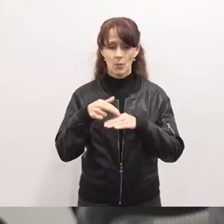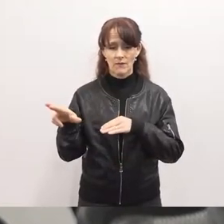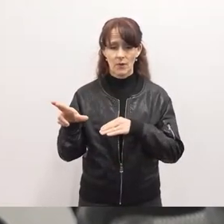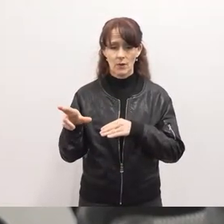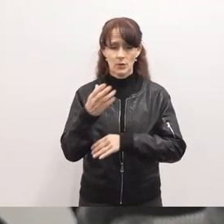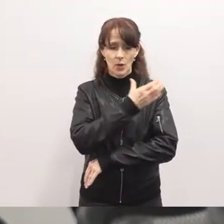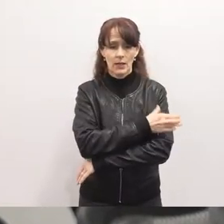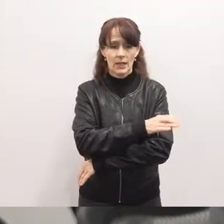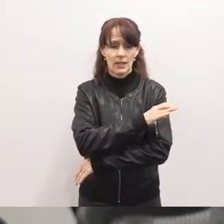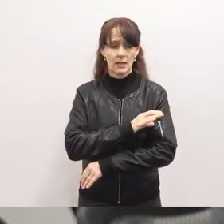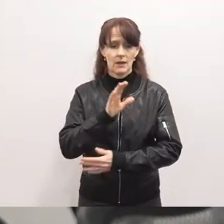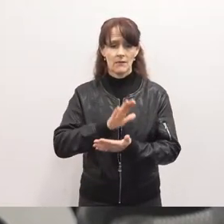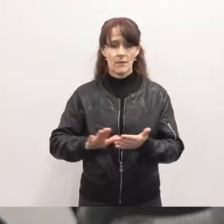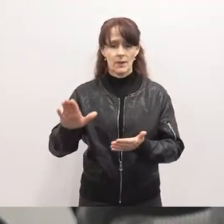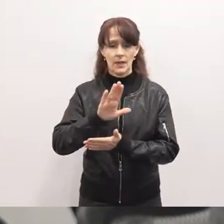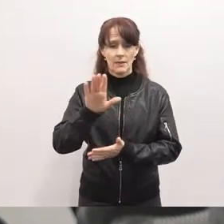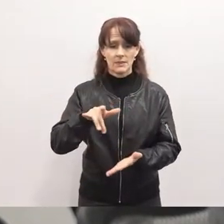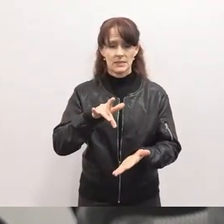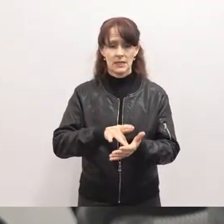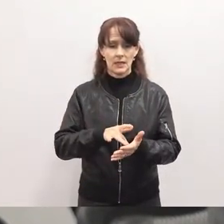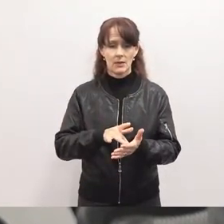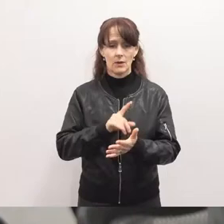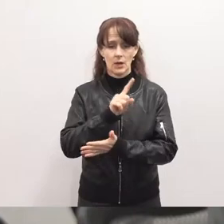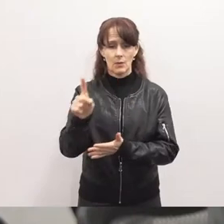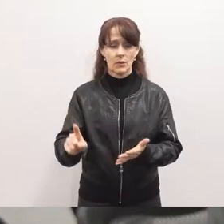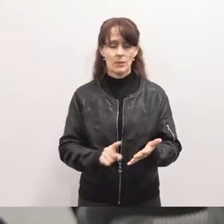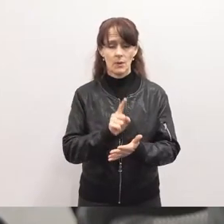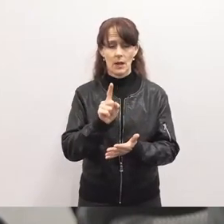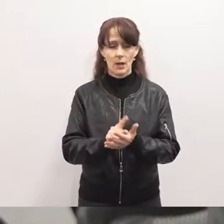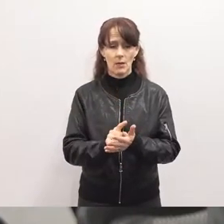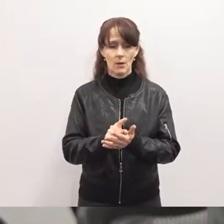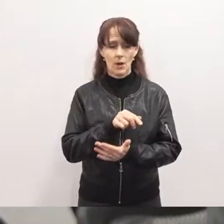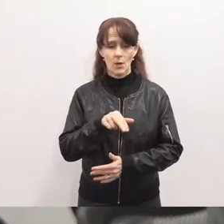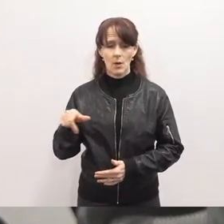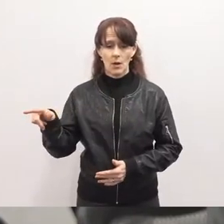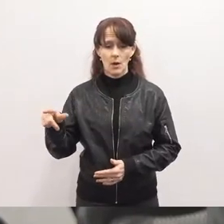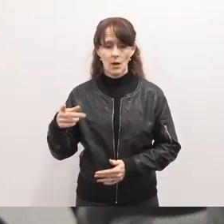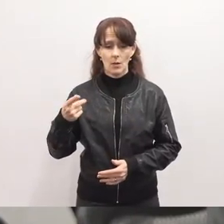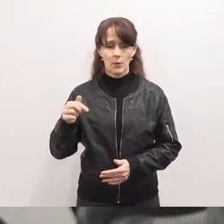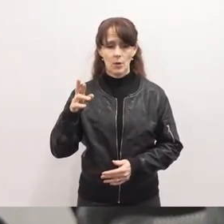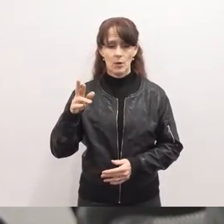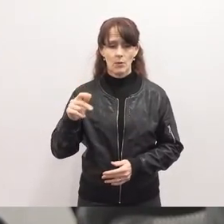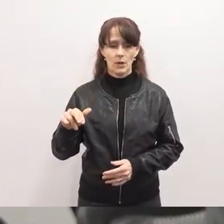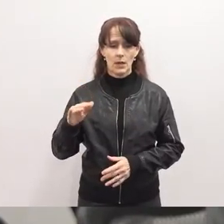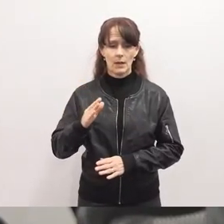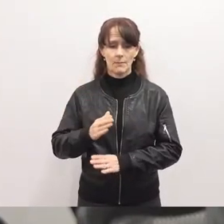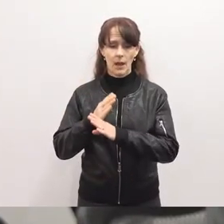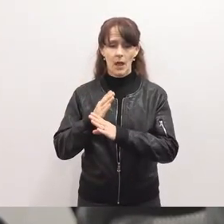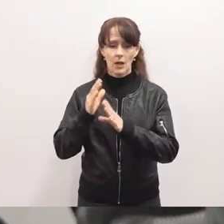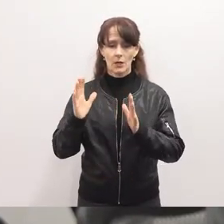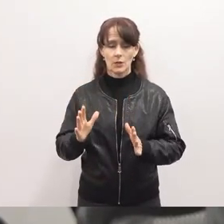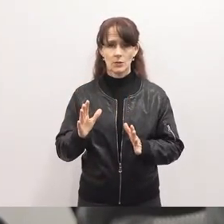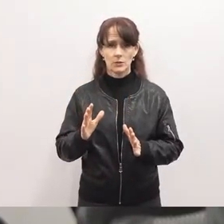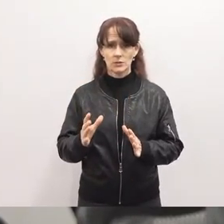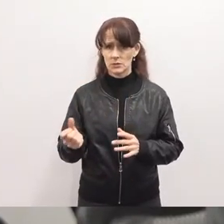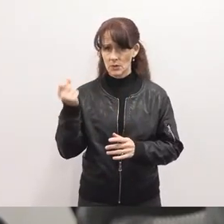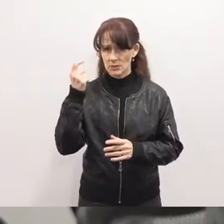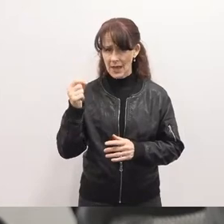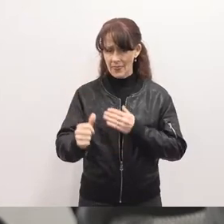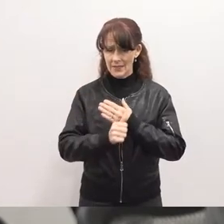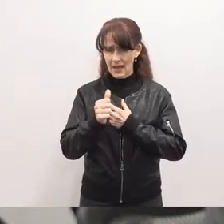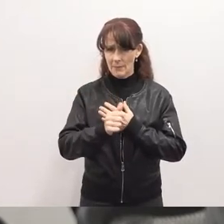a clinic from the campus center within 1 hour, walk out on puberty blockers. Do you even comprehend the damage that these drugs do to